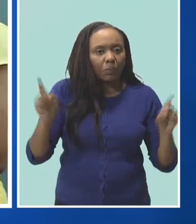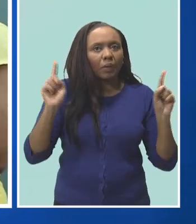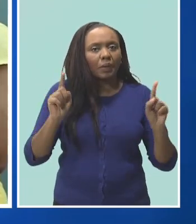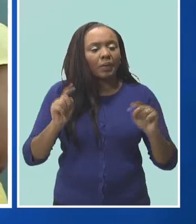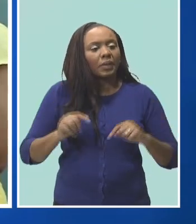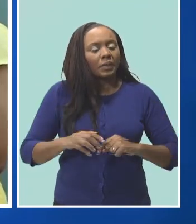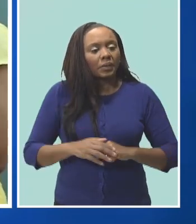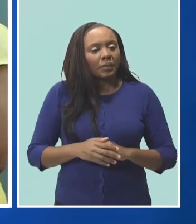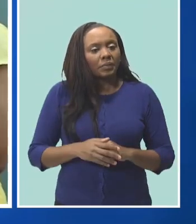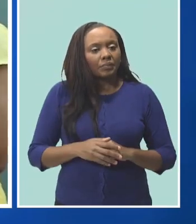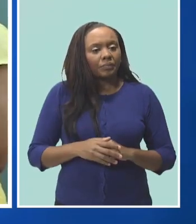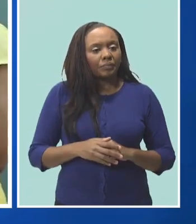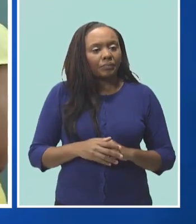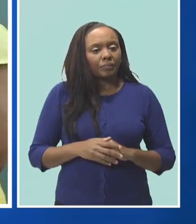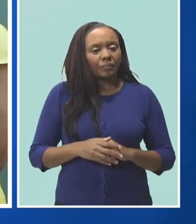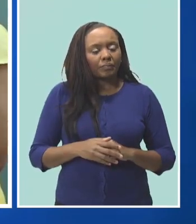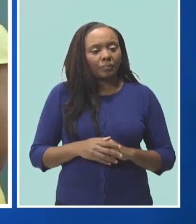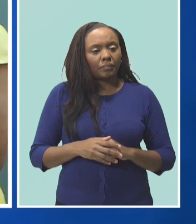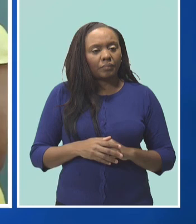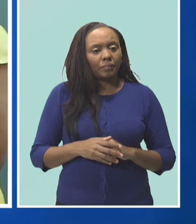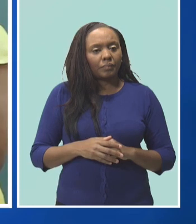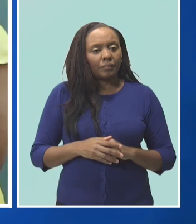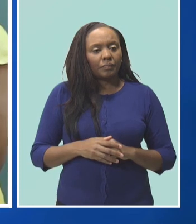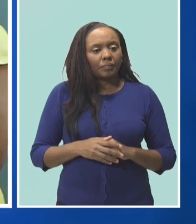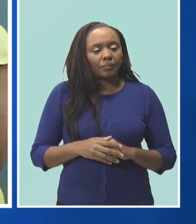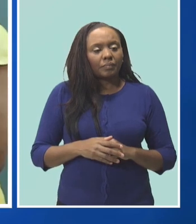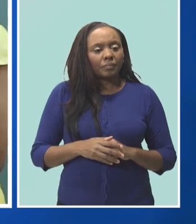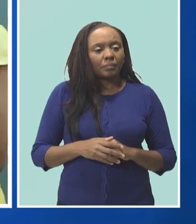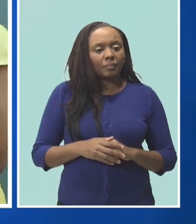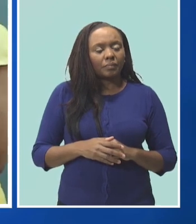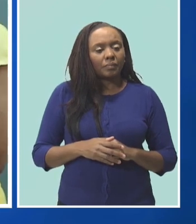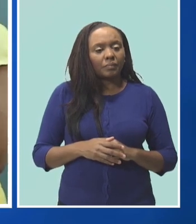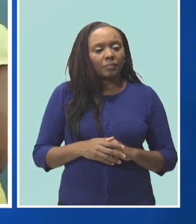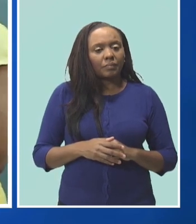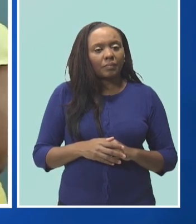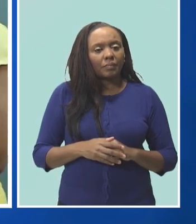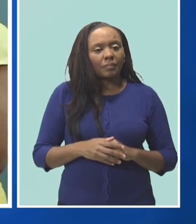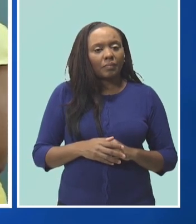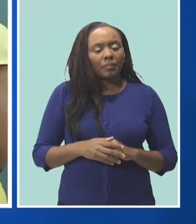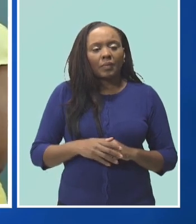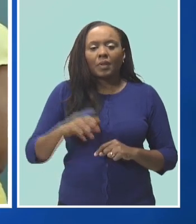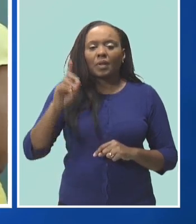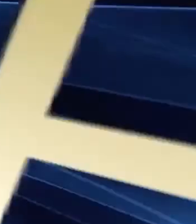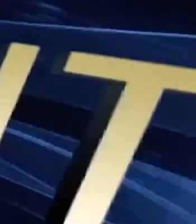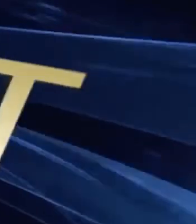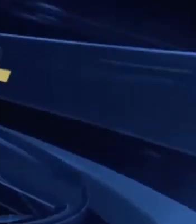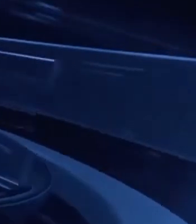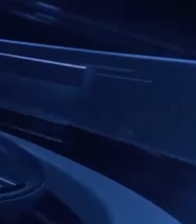sector that they may have to constrain payment of wages.